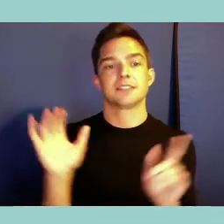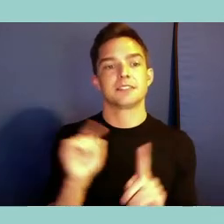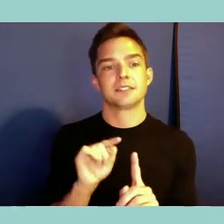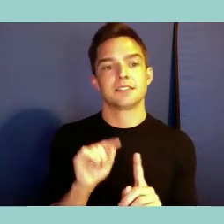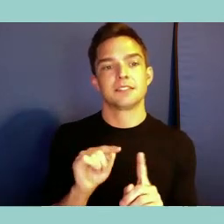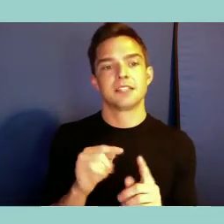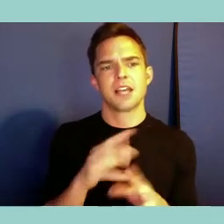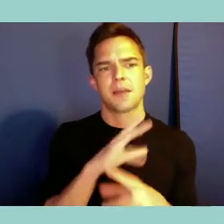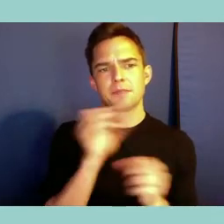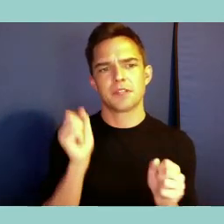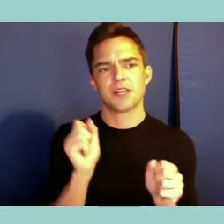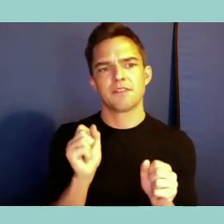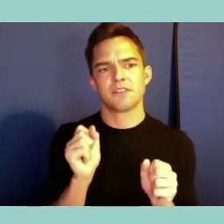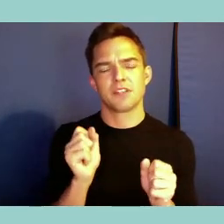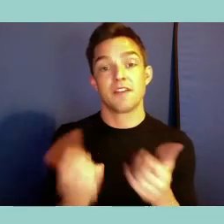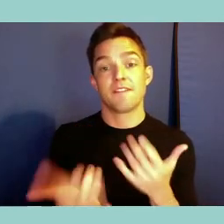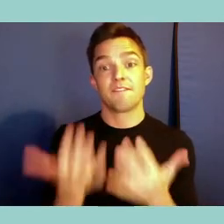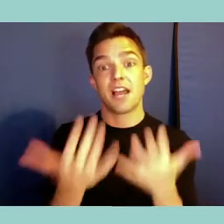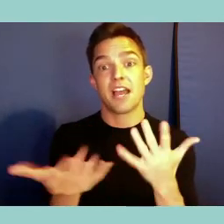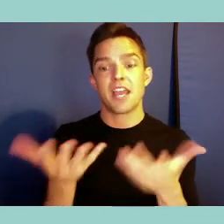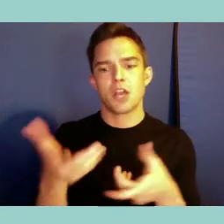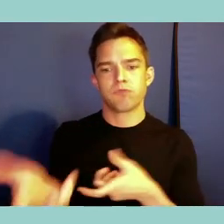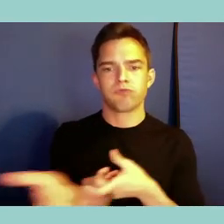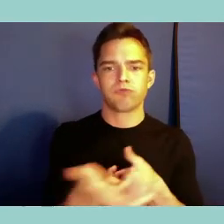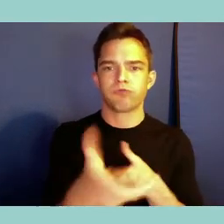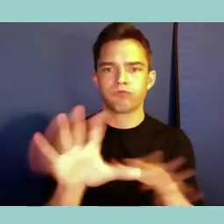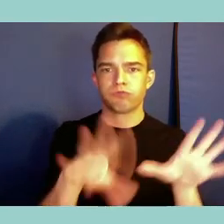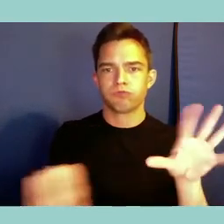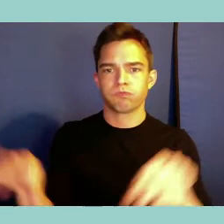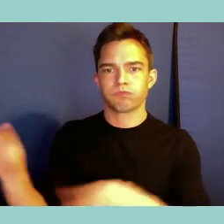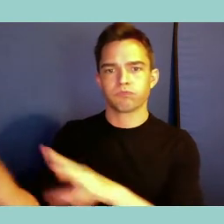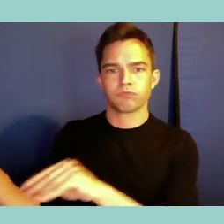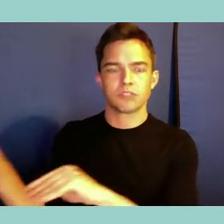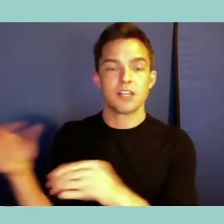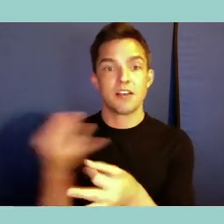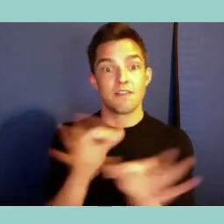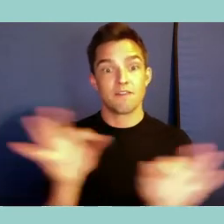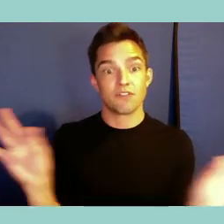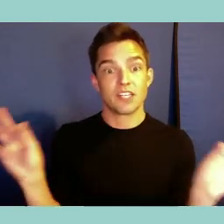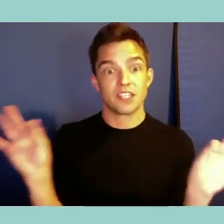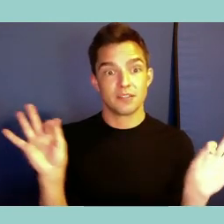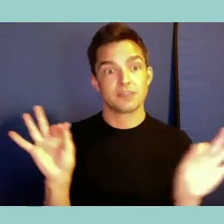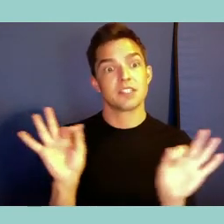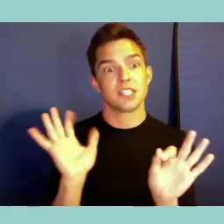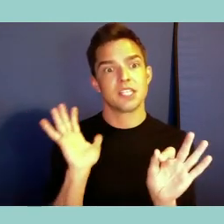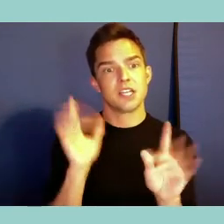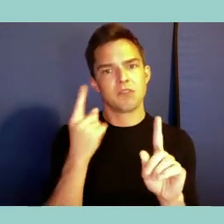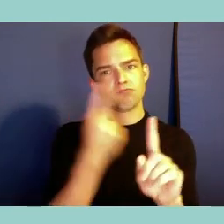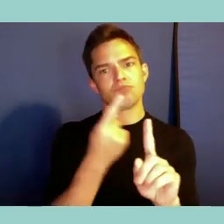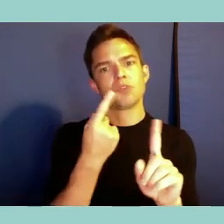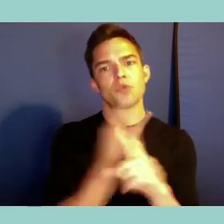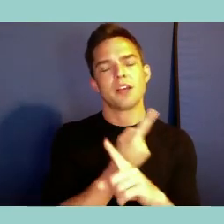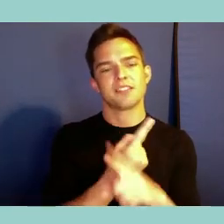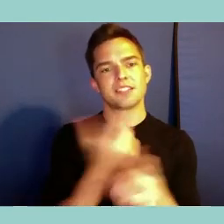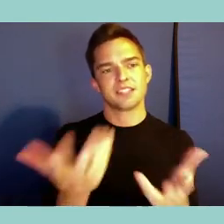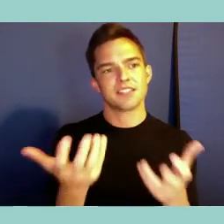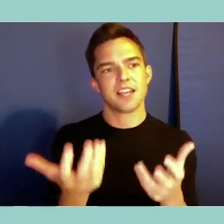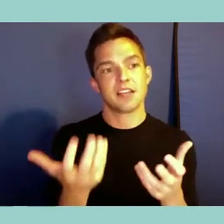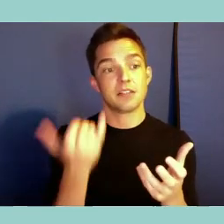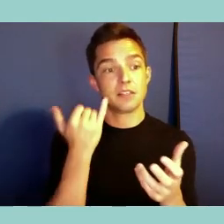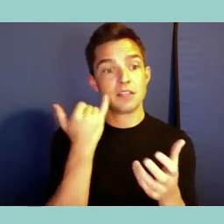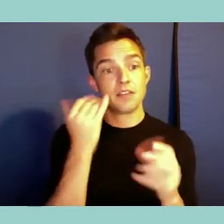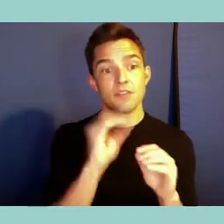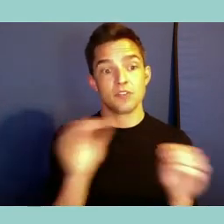I'm tired of putting out the fire. Freedom is all I desire. If there's